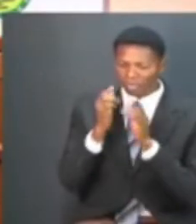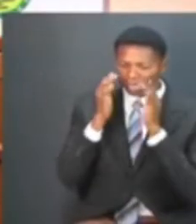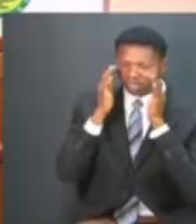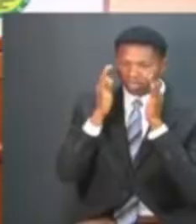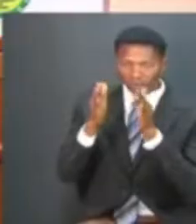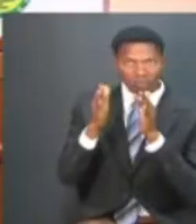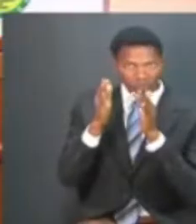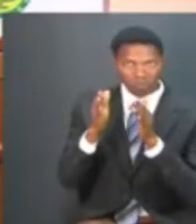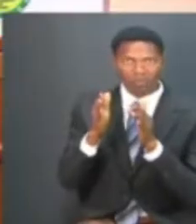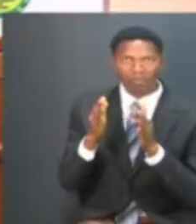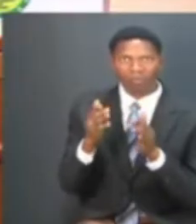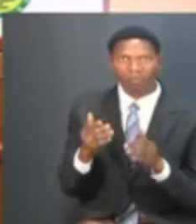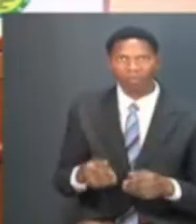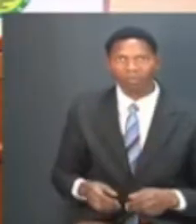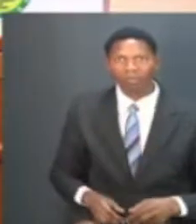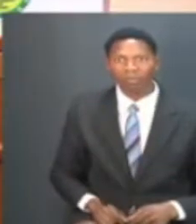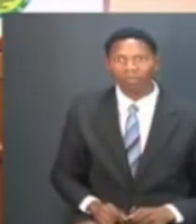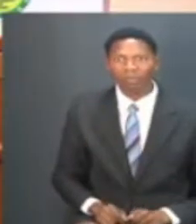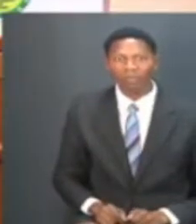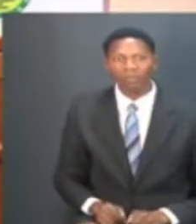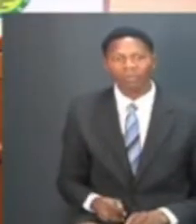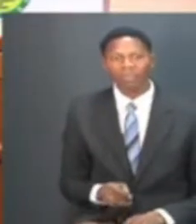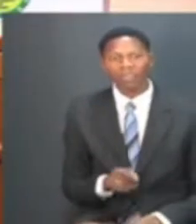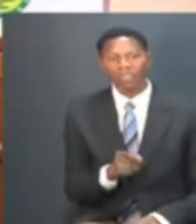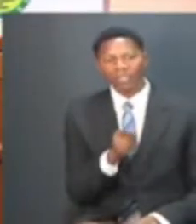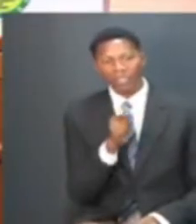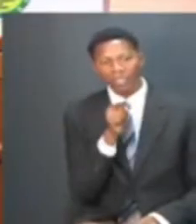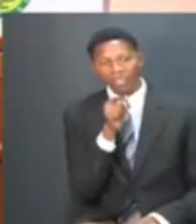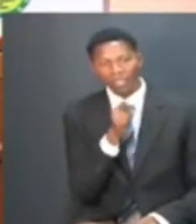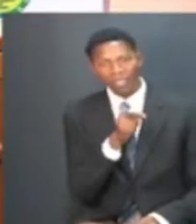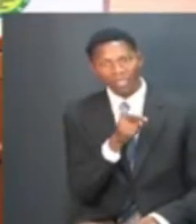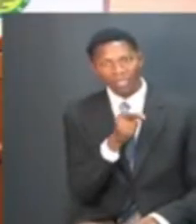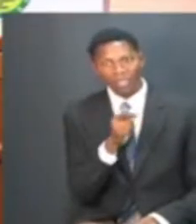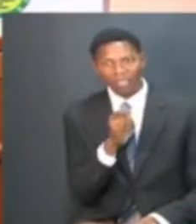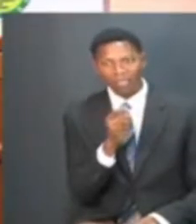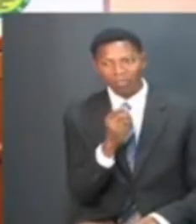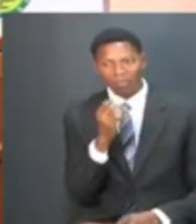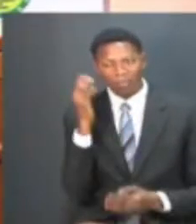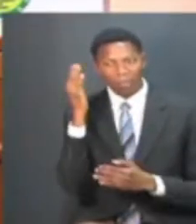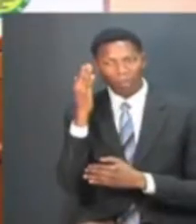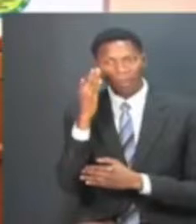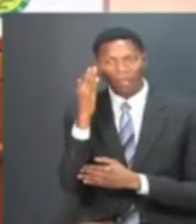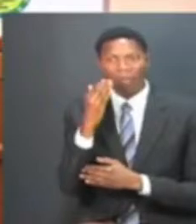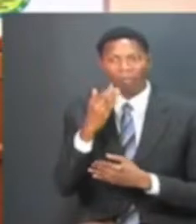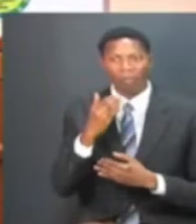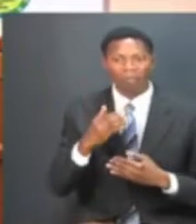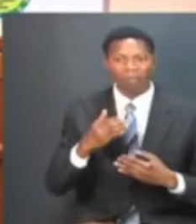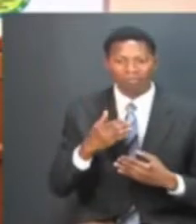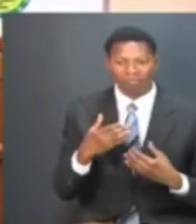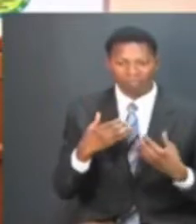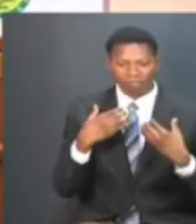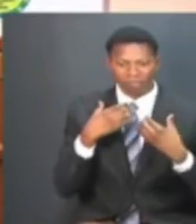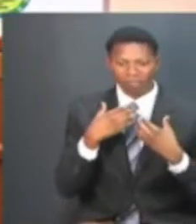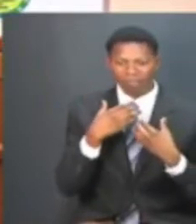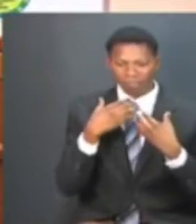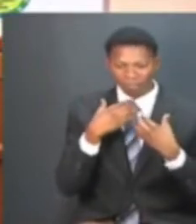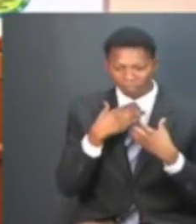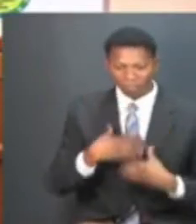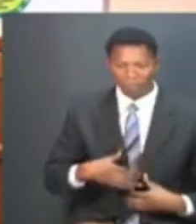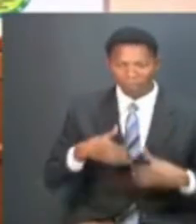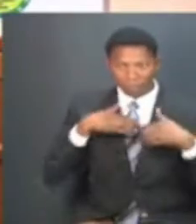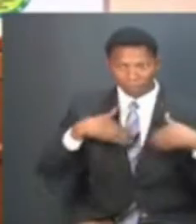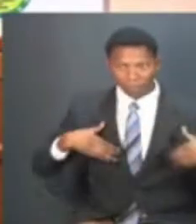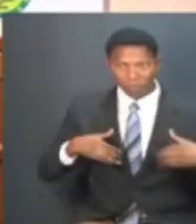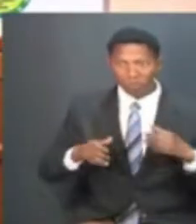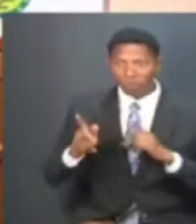areas. She just spoke about the life jackets. Mr. Speaker, most of the people that uses the